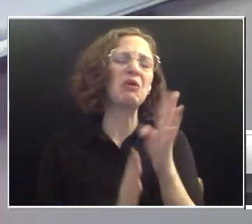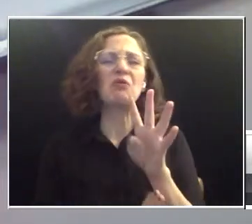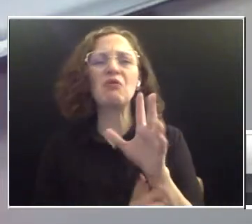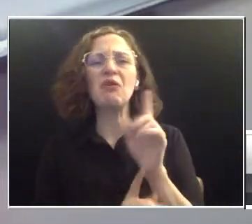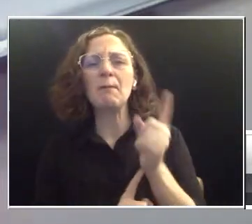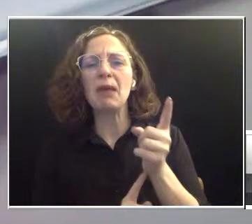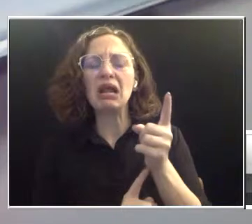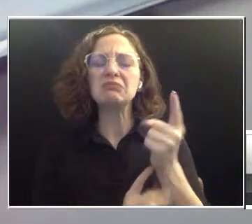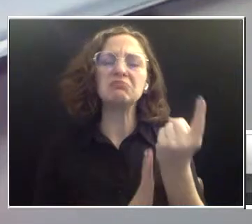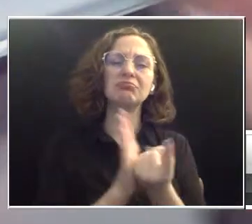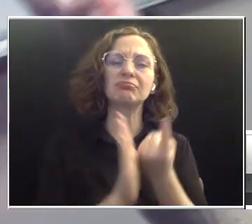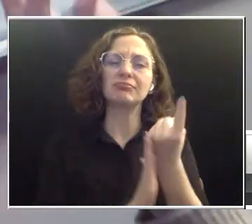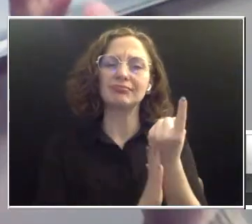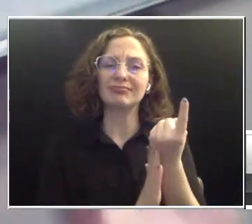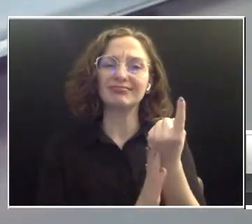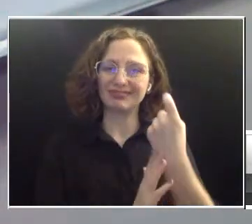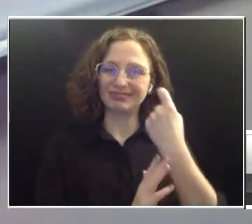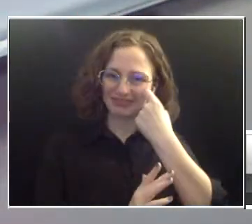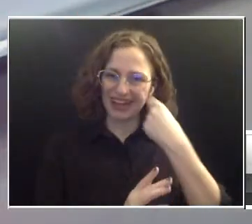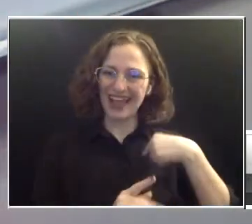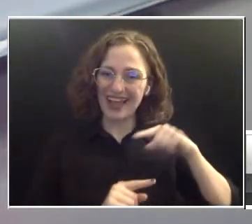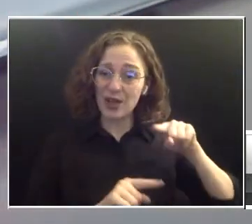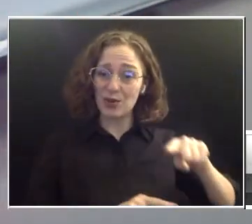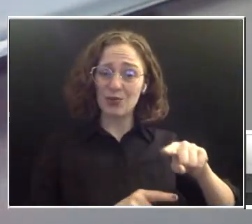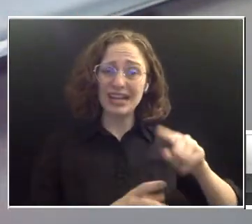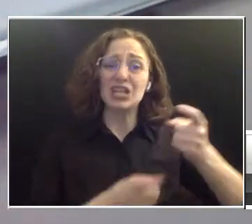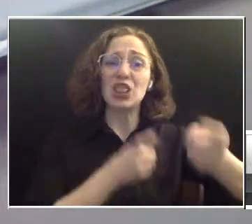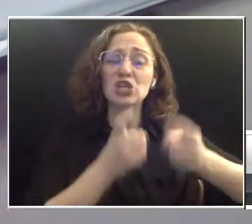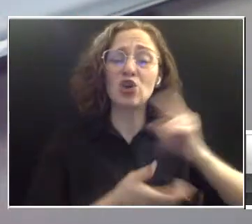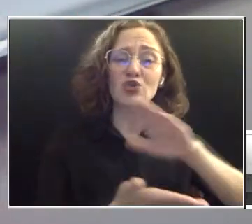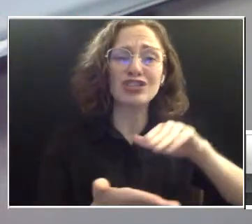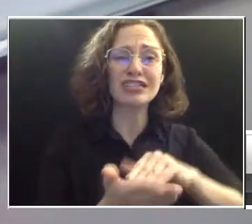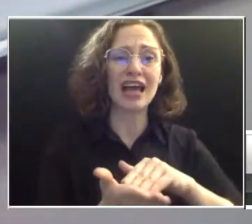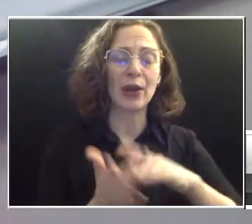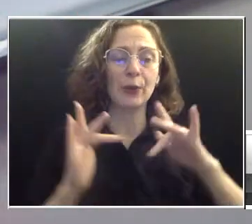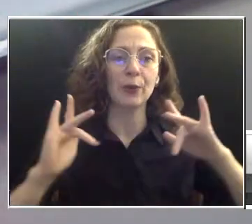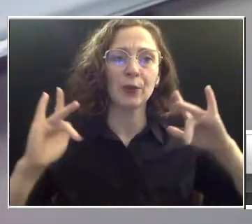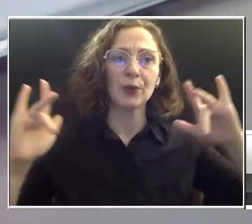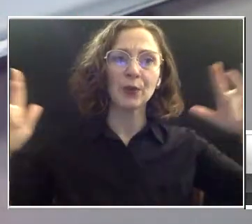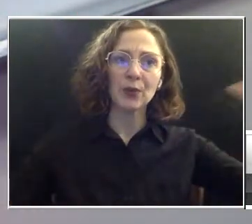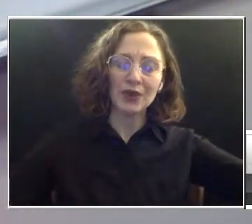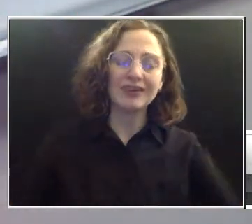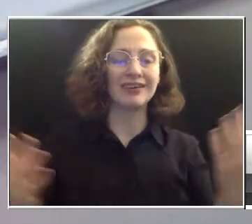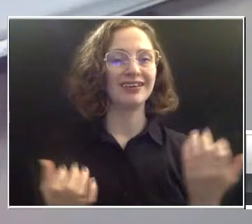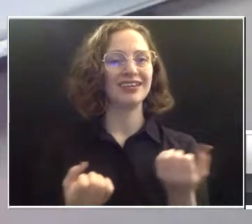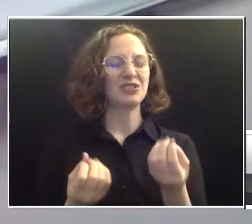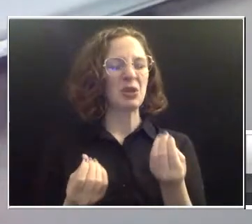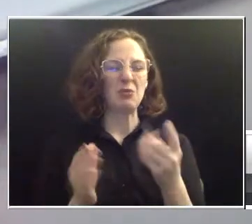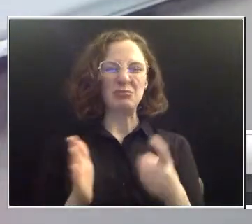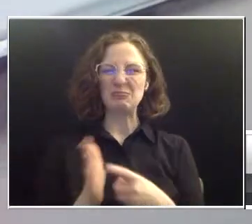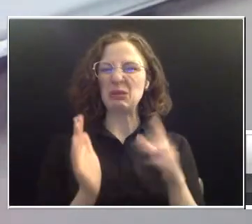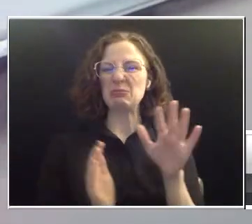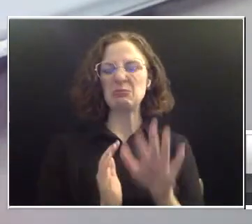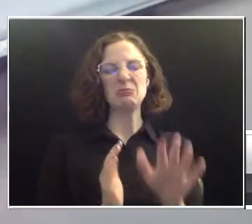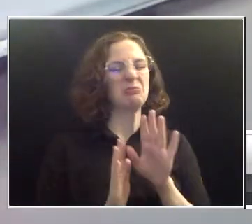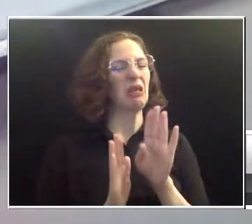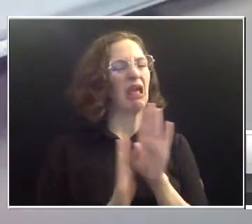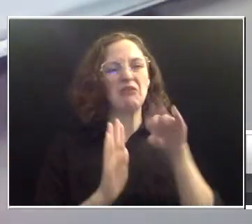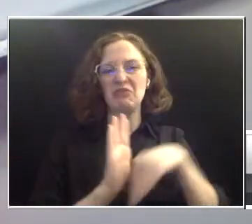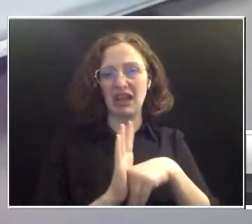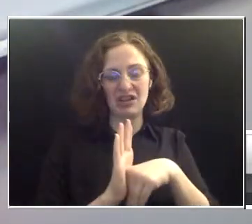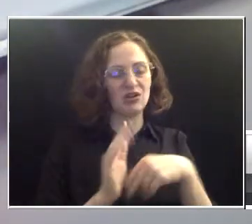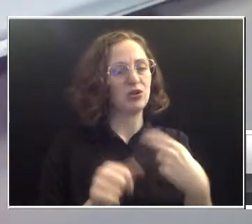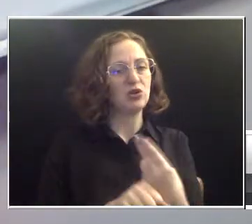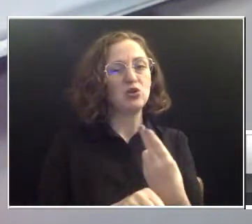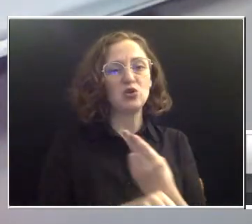I was just down in our donor center. We don't have anybody there, so it'll take you maybe 30 minutes. You get registered with a photo ID.